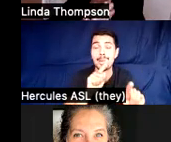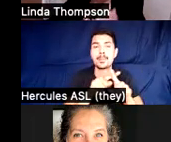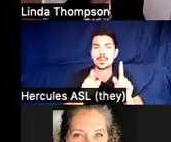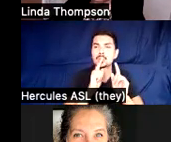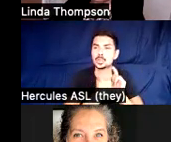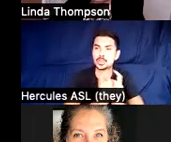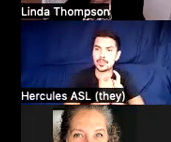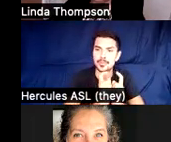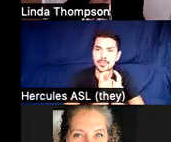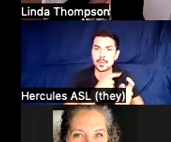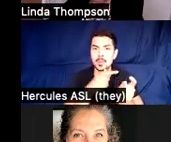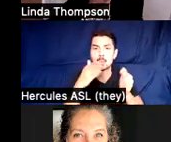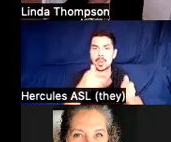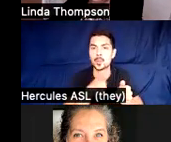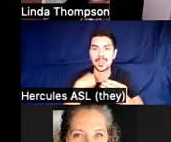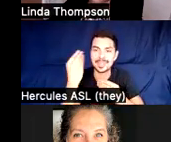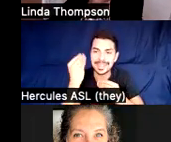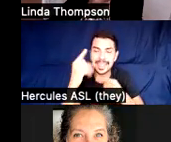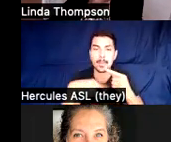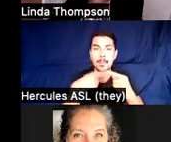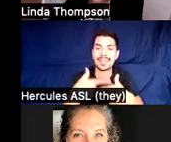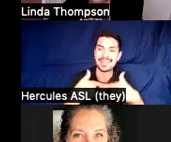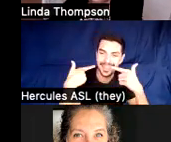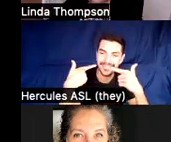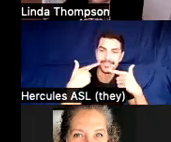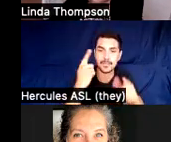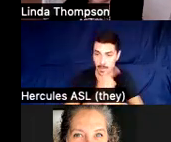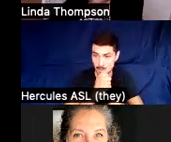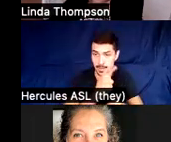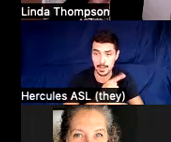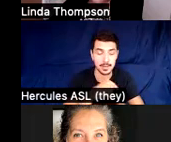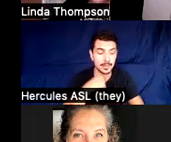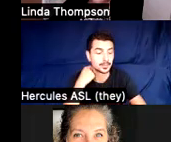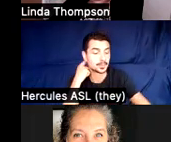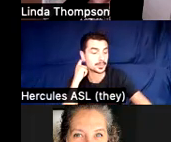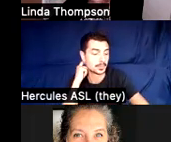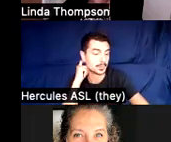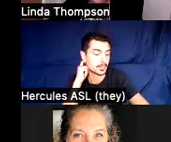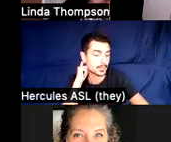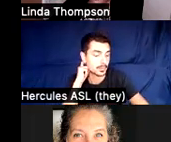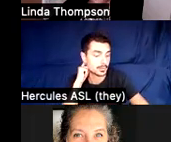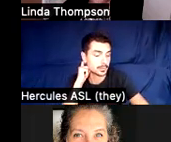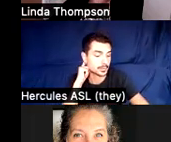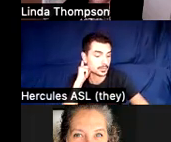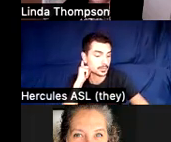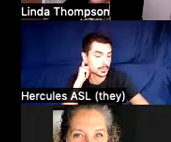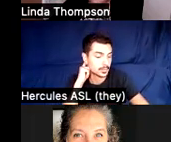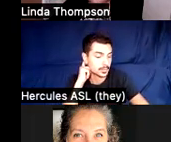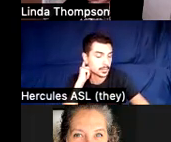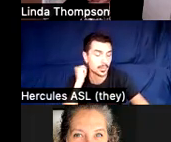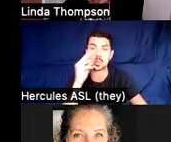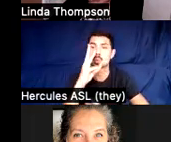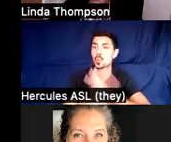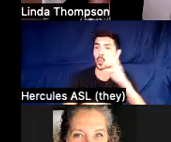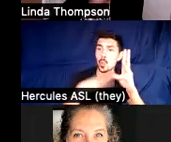the way we're thinking about life totally. And the world and the community is not